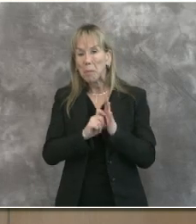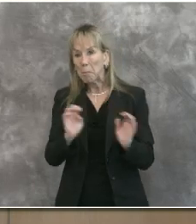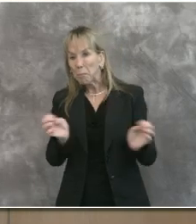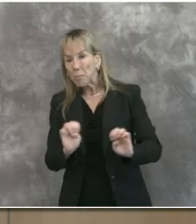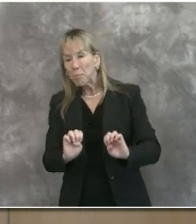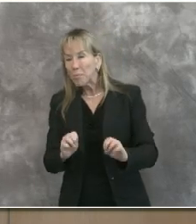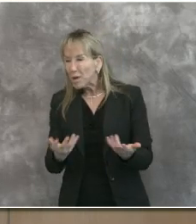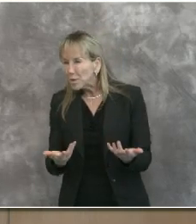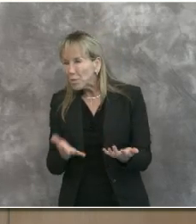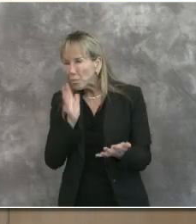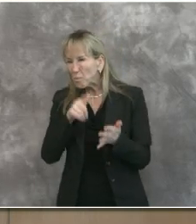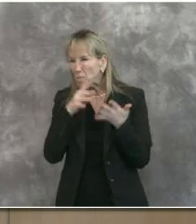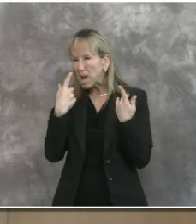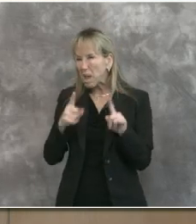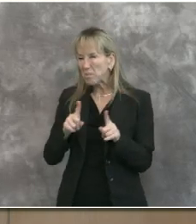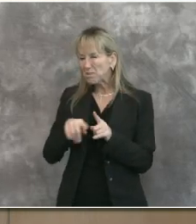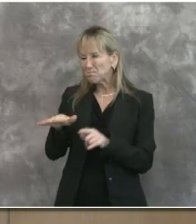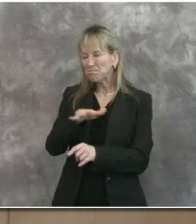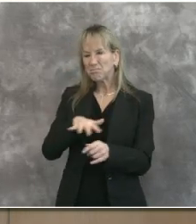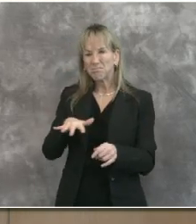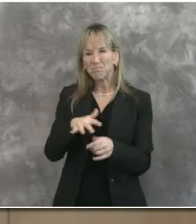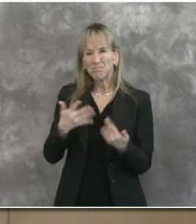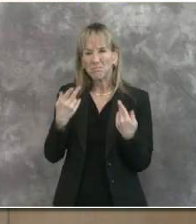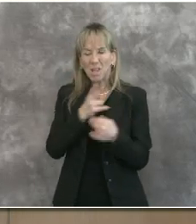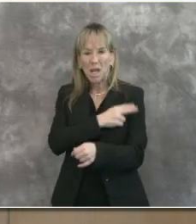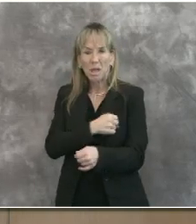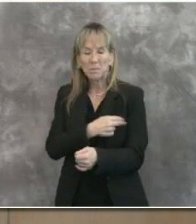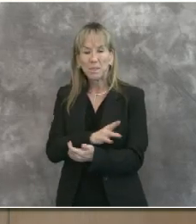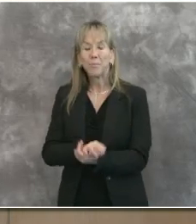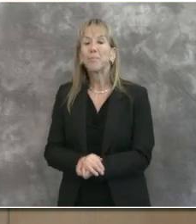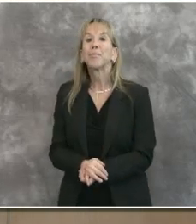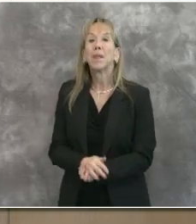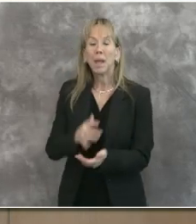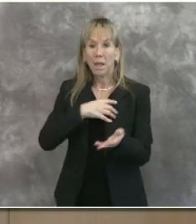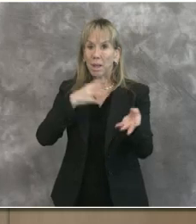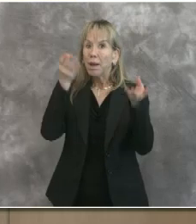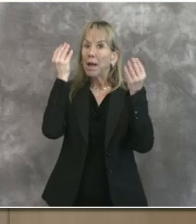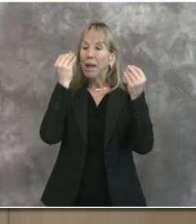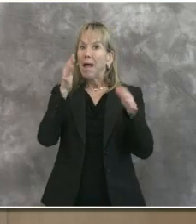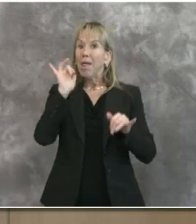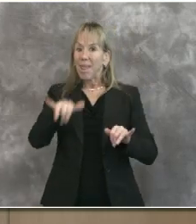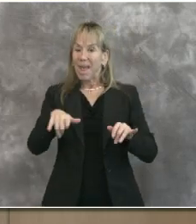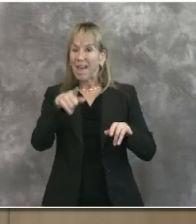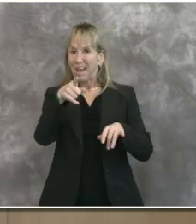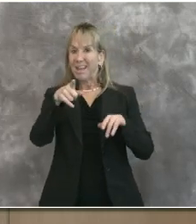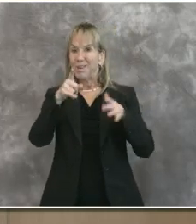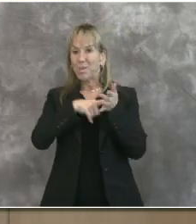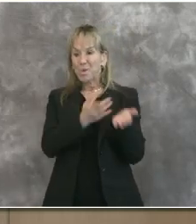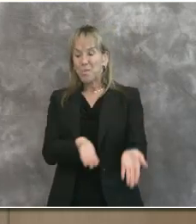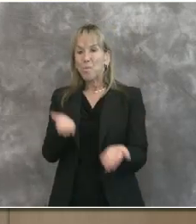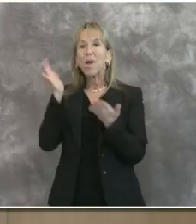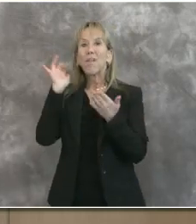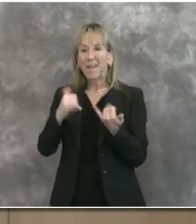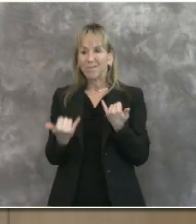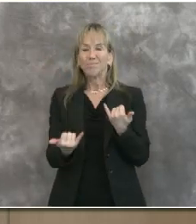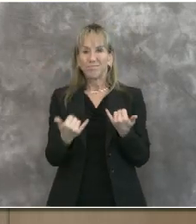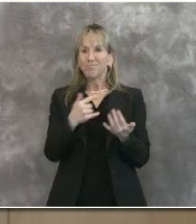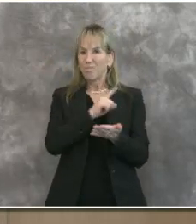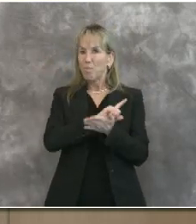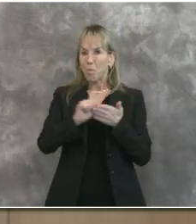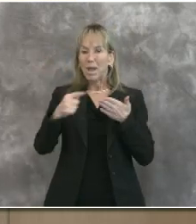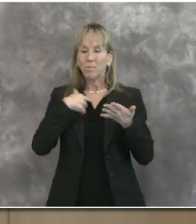I can tell you that this very topic was among the topics that were discussed earlier this